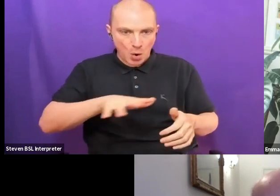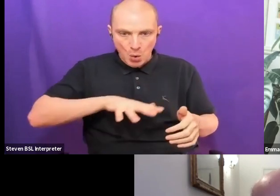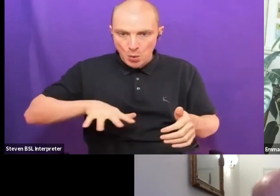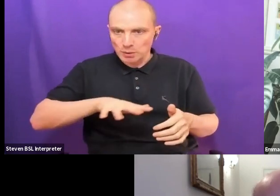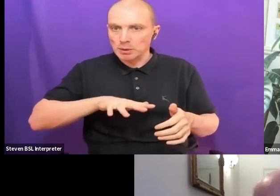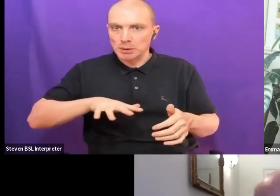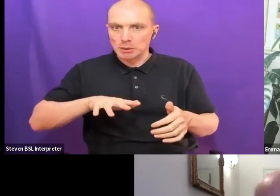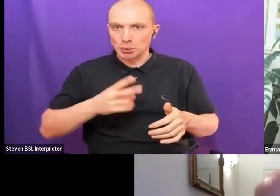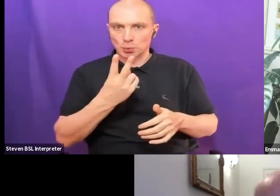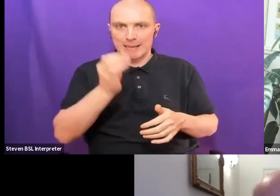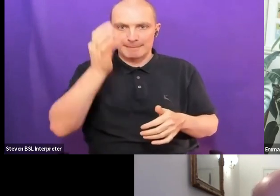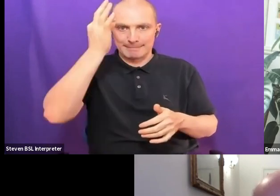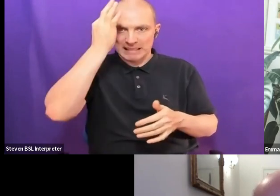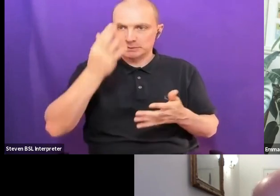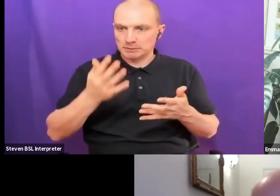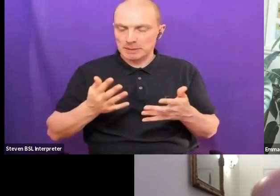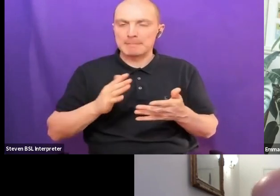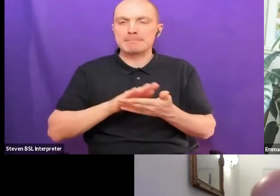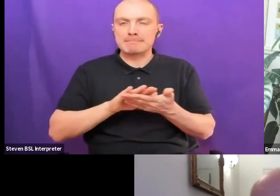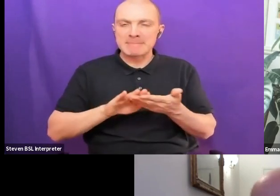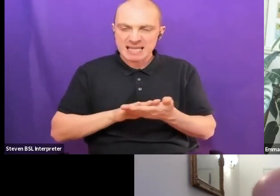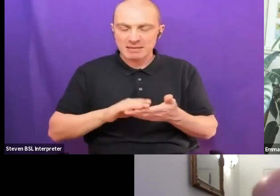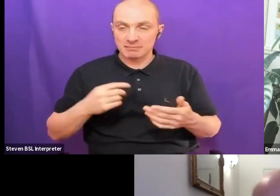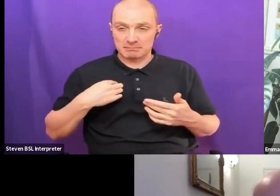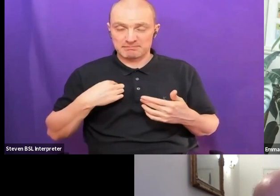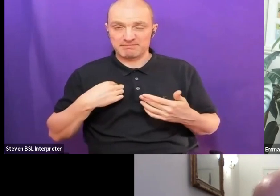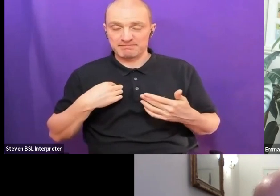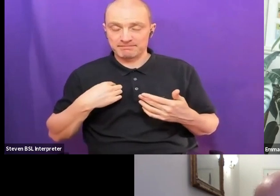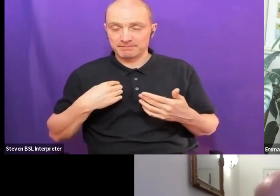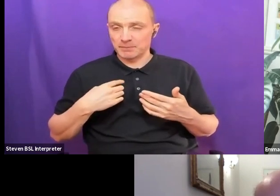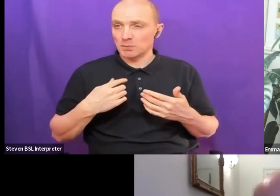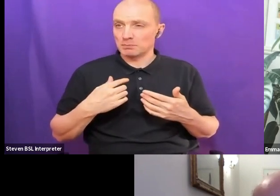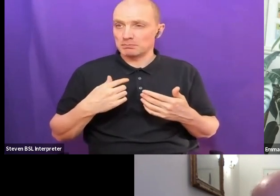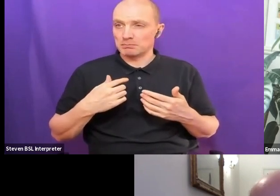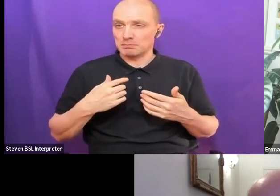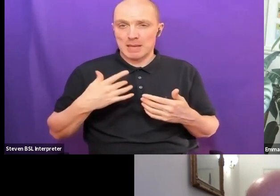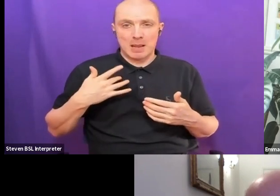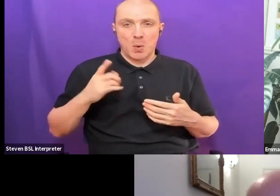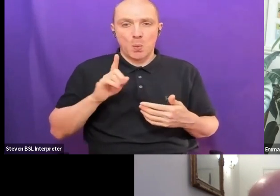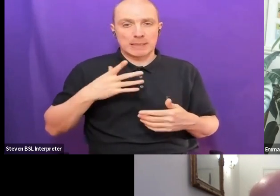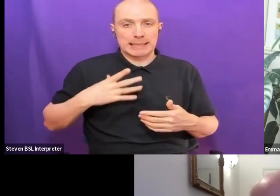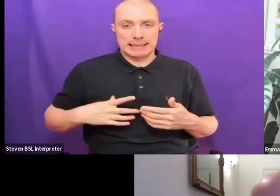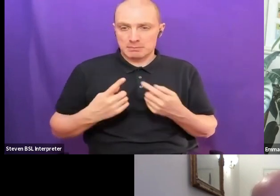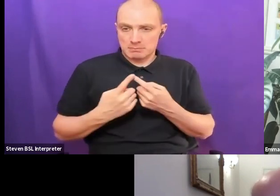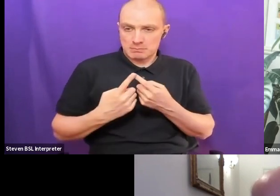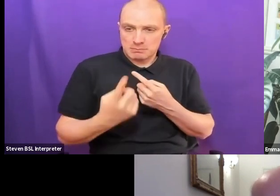a place where most of your daily needs are pretty much on your doorstep, a short walk or wheel away.